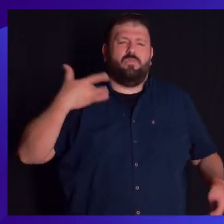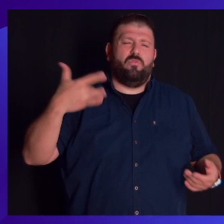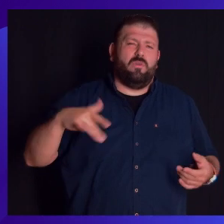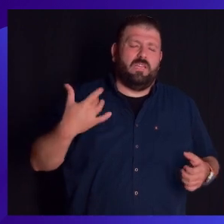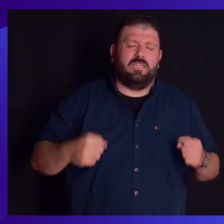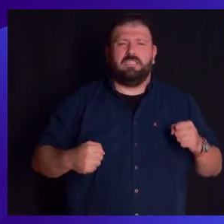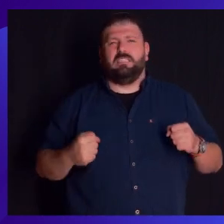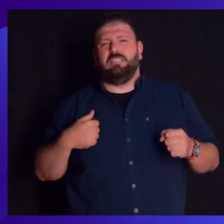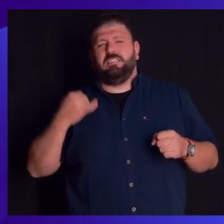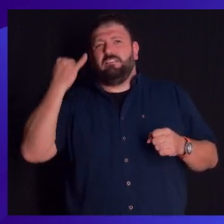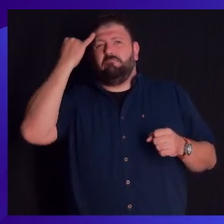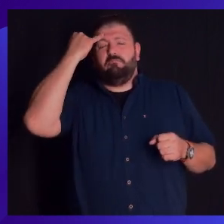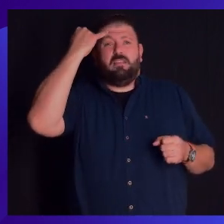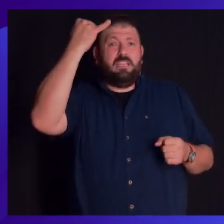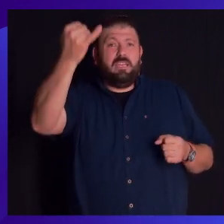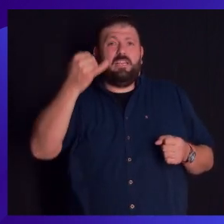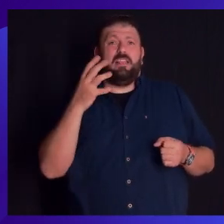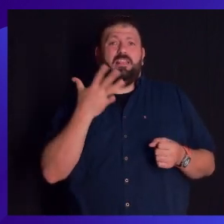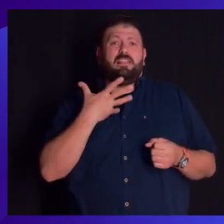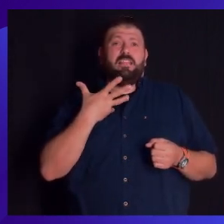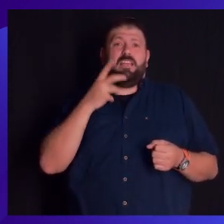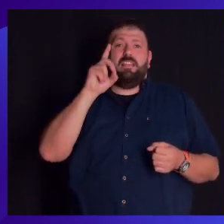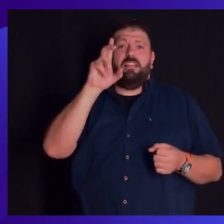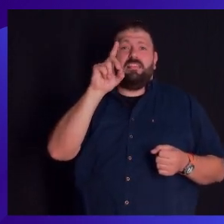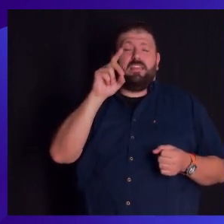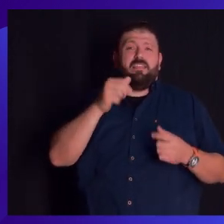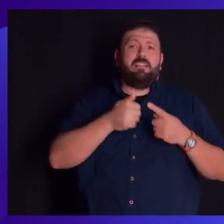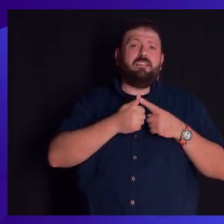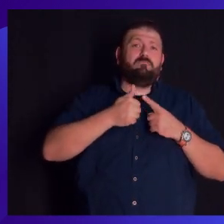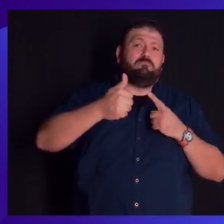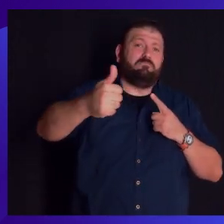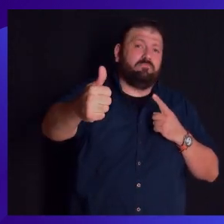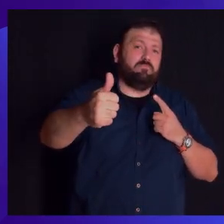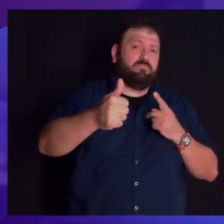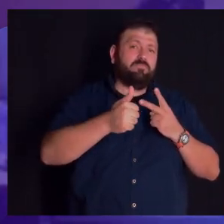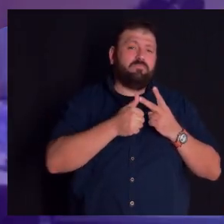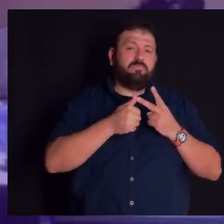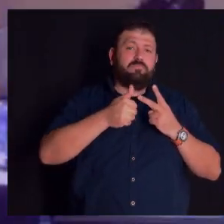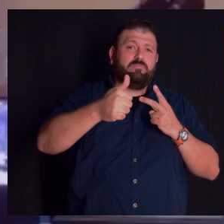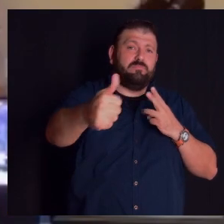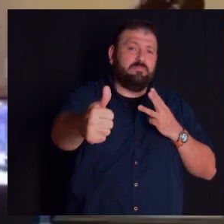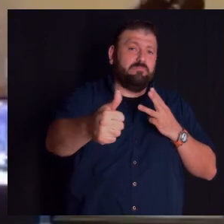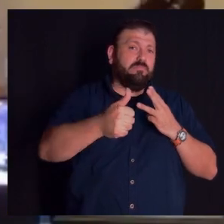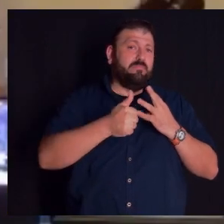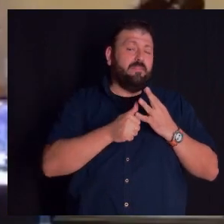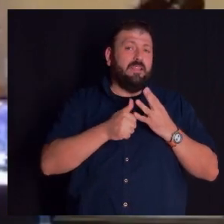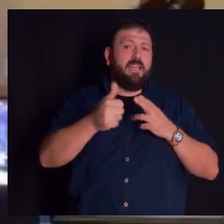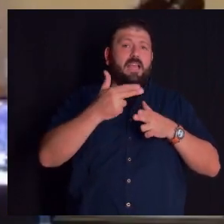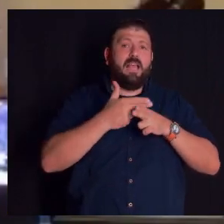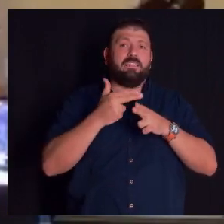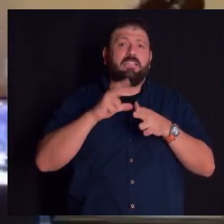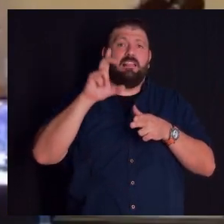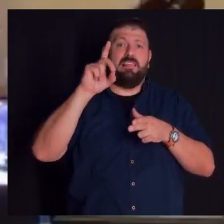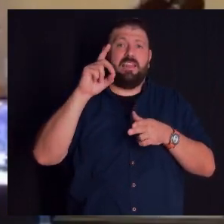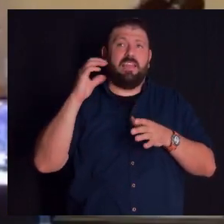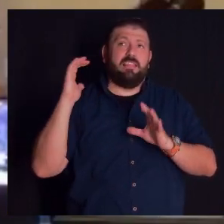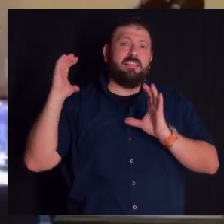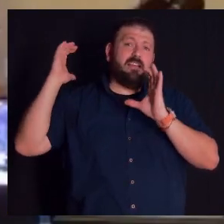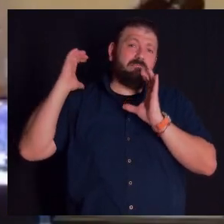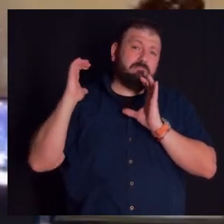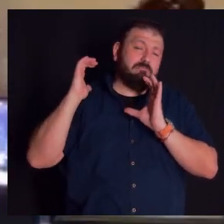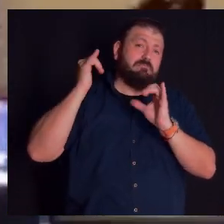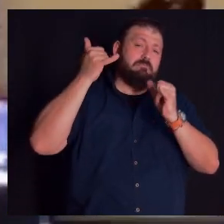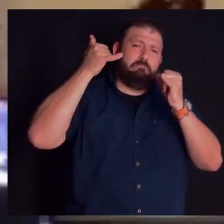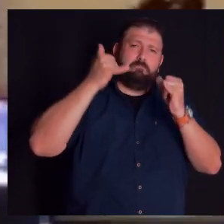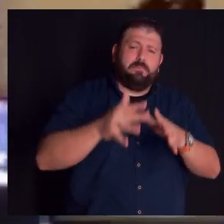points on my Tenía que bag, dar I would make 30 one vueltas, questal, 30 ¿qué te digo? De turns, grandes distancias para ganarme lo que yo me long ganaba en un distances día. to